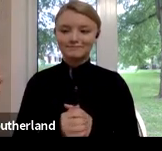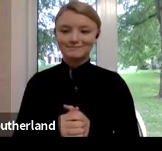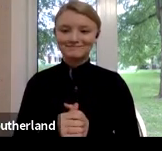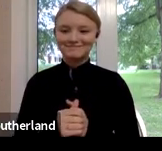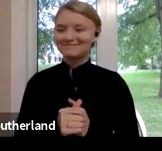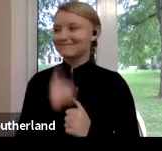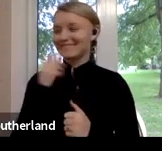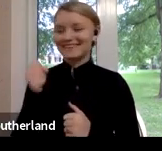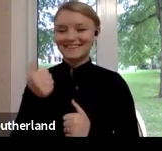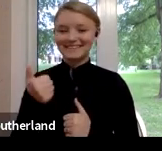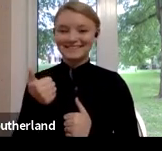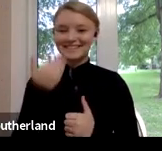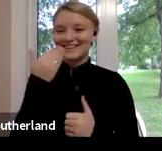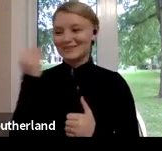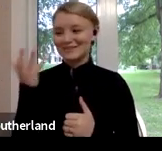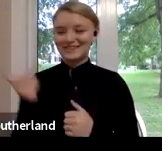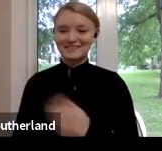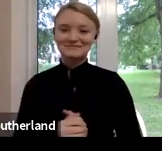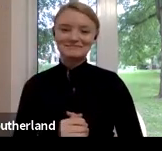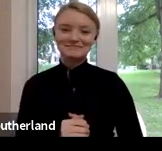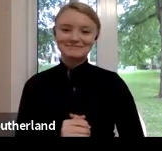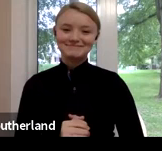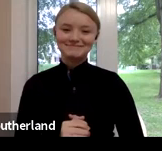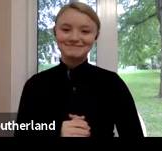Yes. Thank you, Sherry.